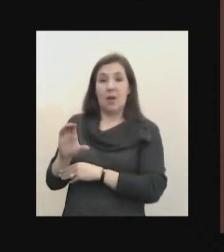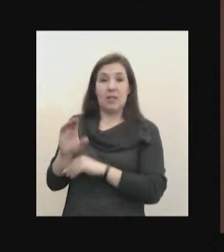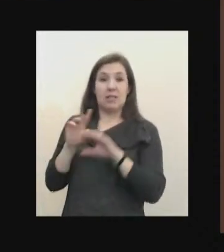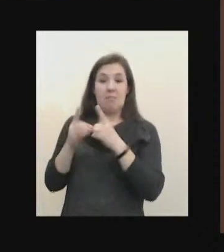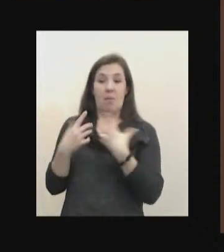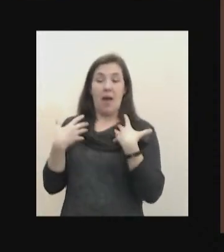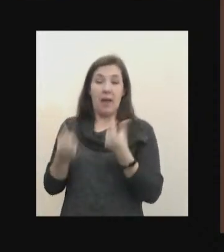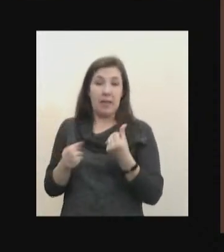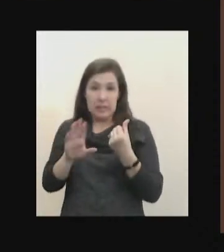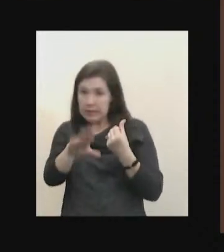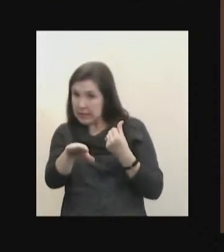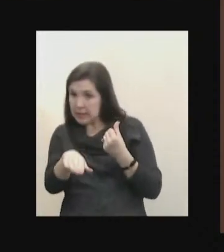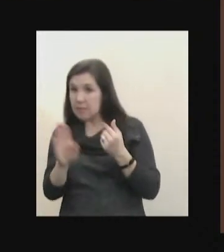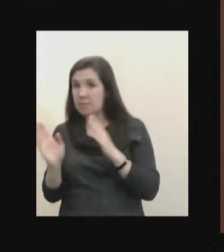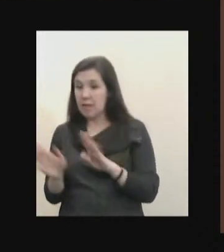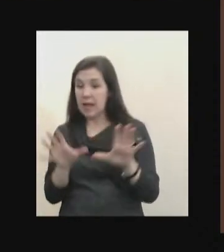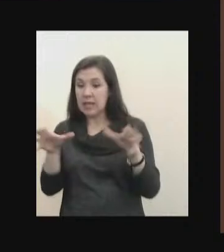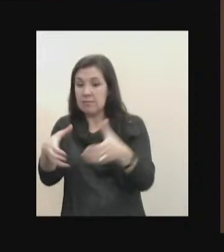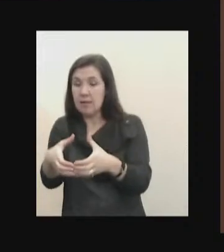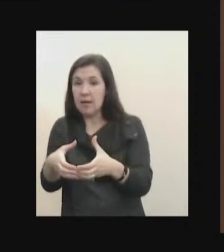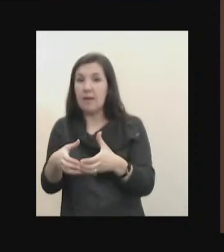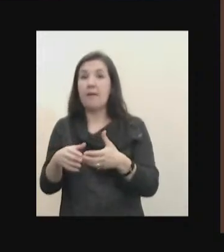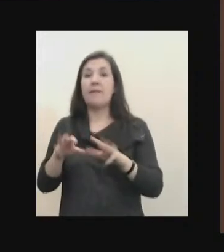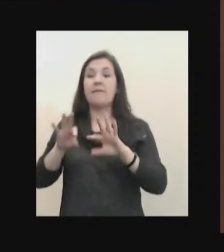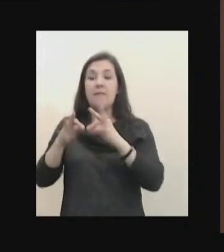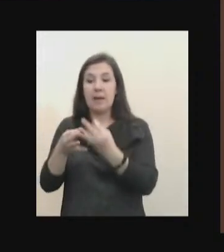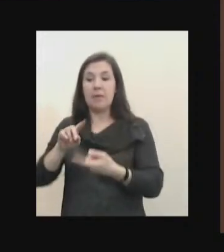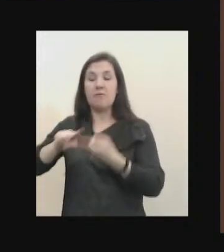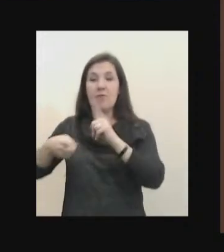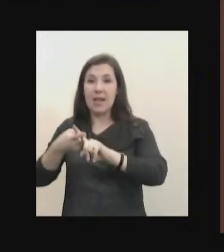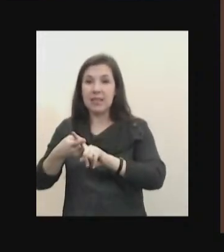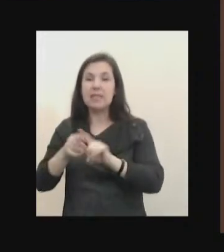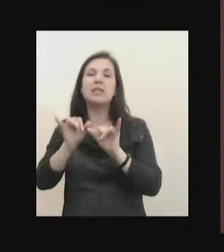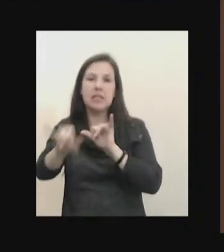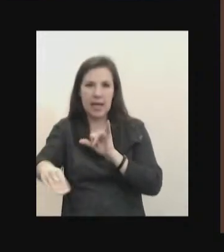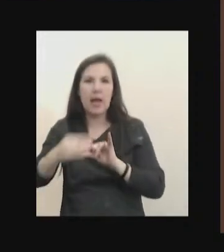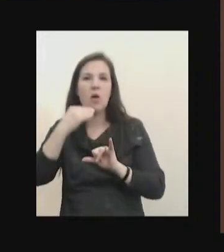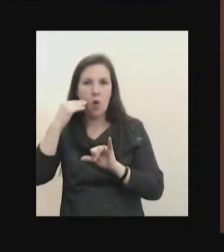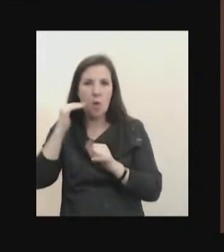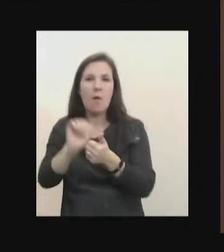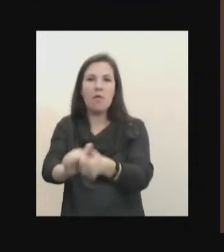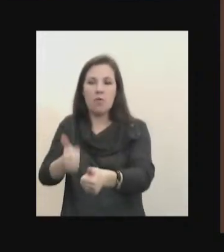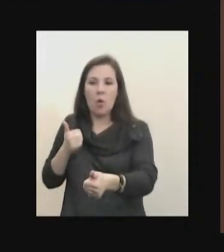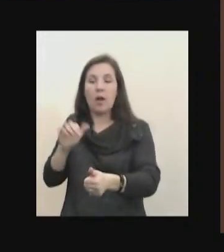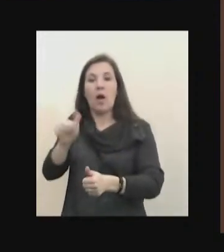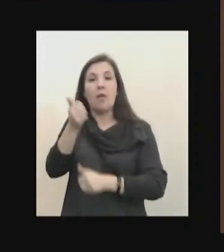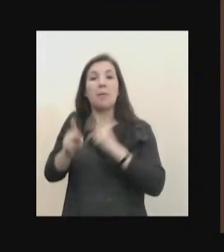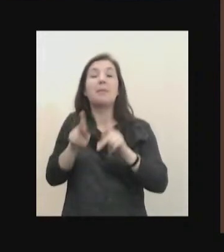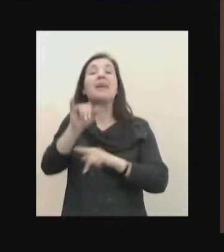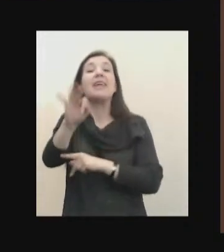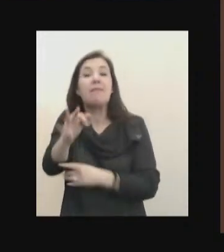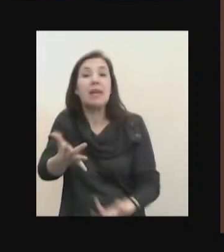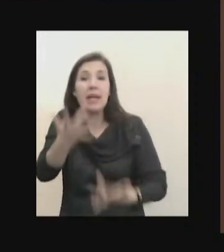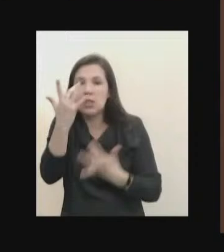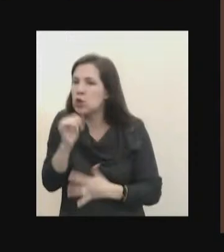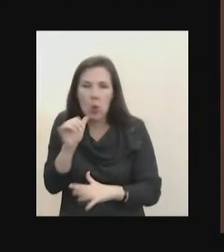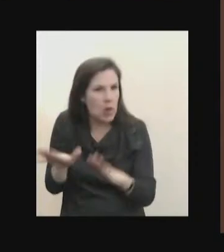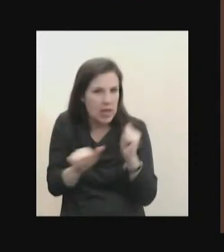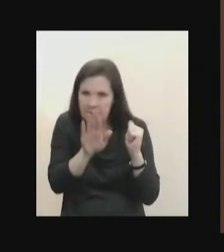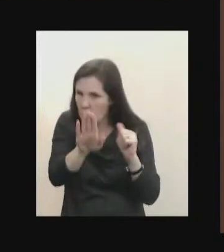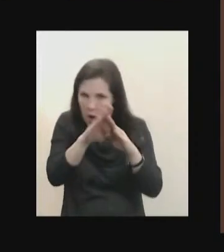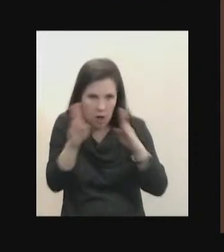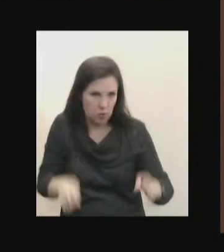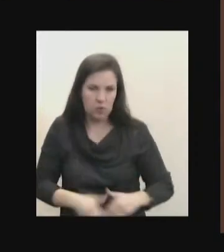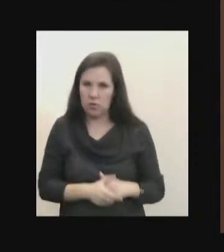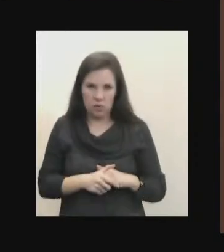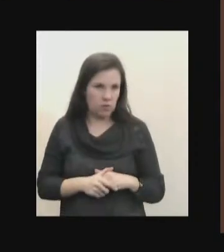gather with friends and family to stay home and away from others if you are ill. Do not leave your house. Do not have